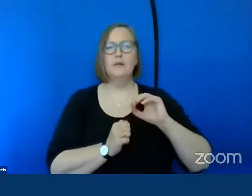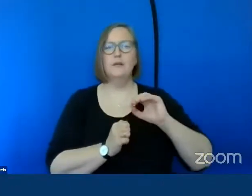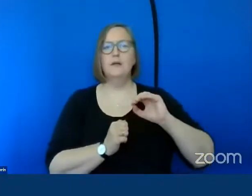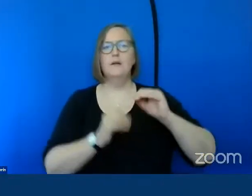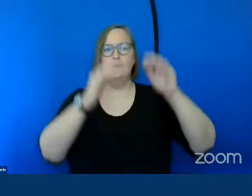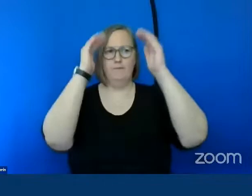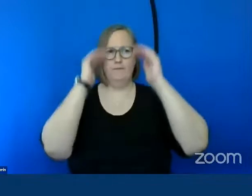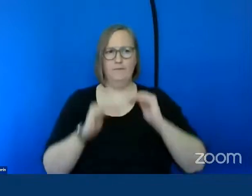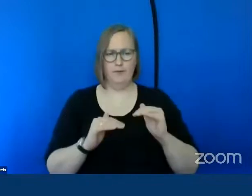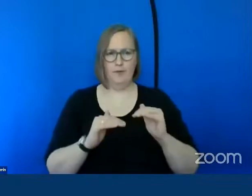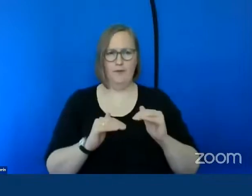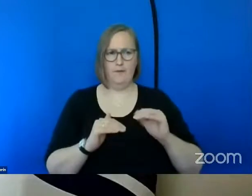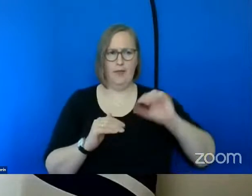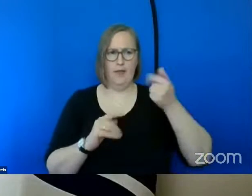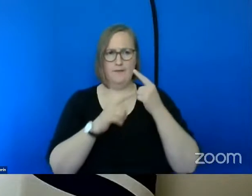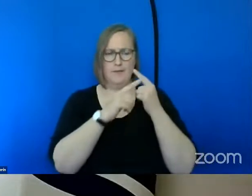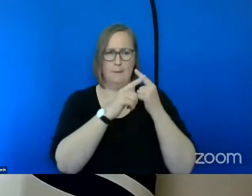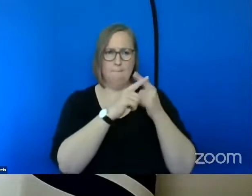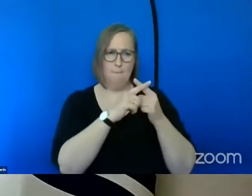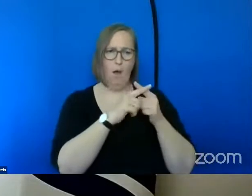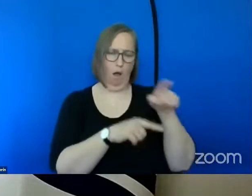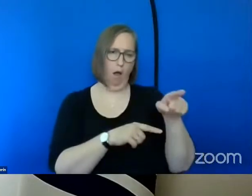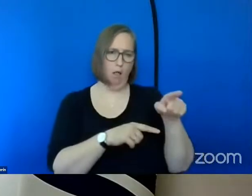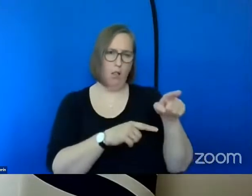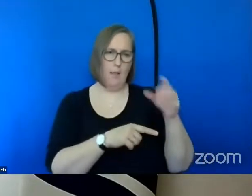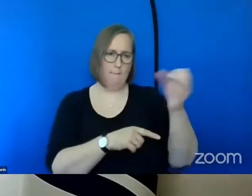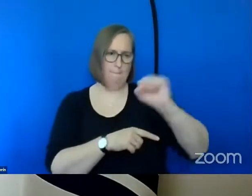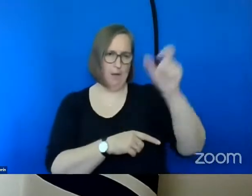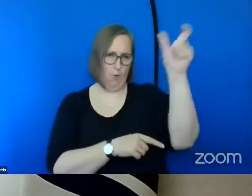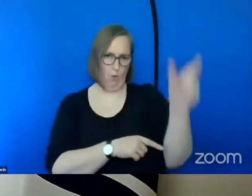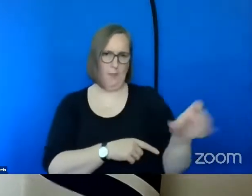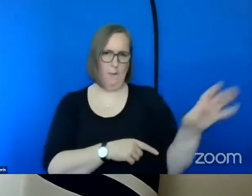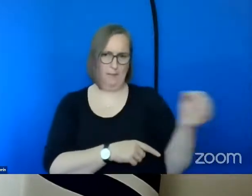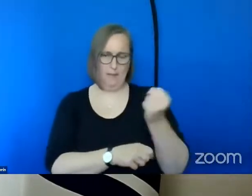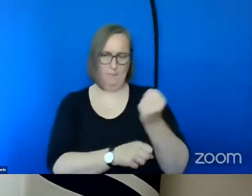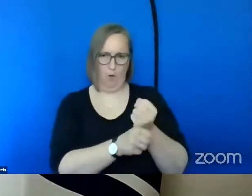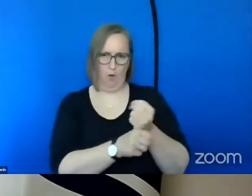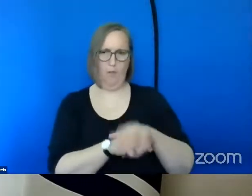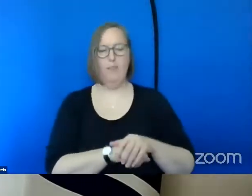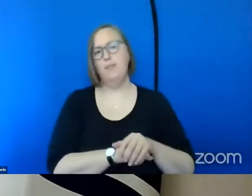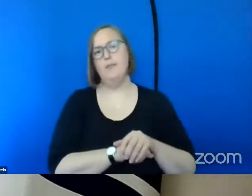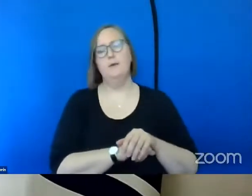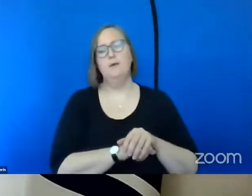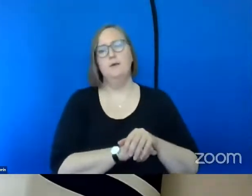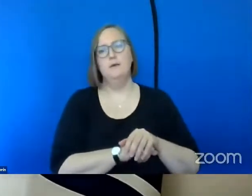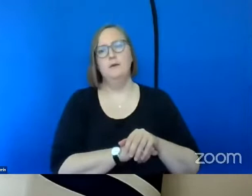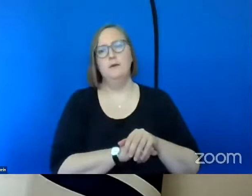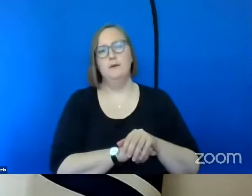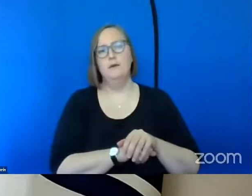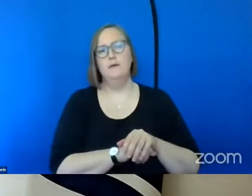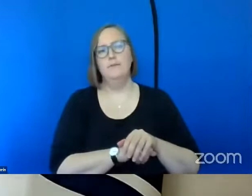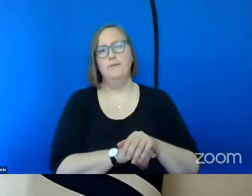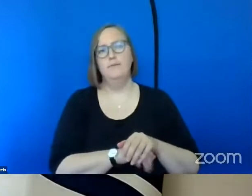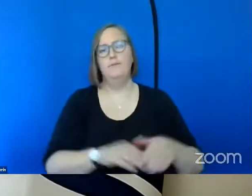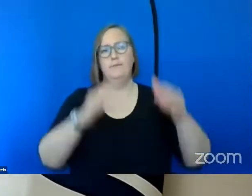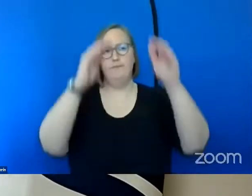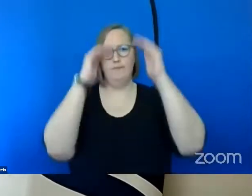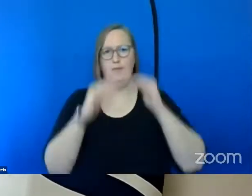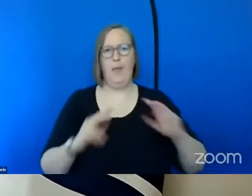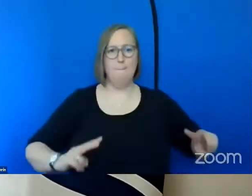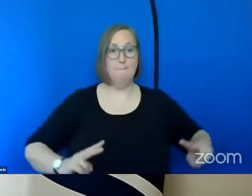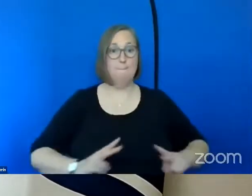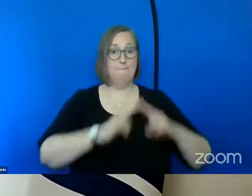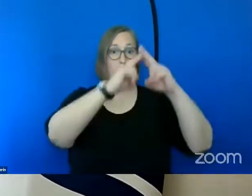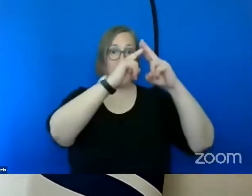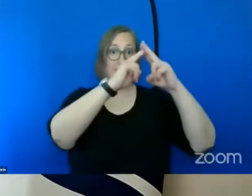Now in Paris at the Sorbonne University, waiting patiently is Christophe